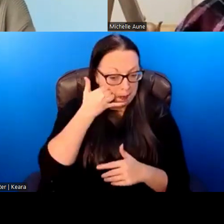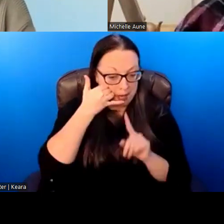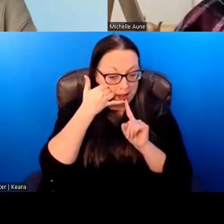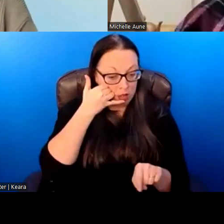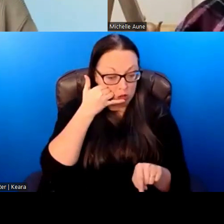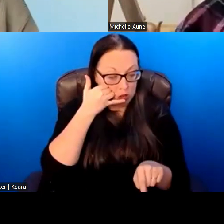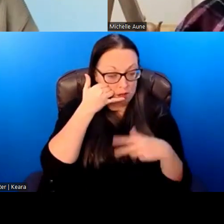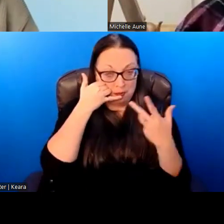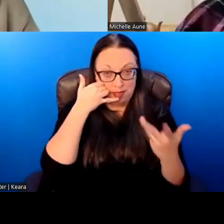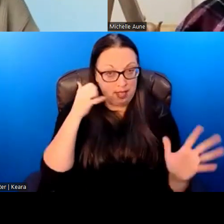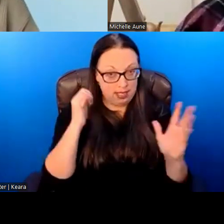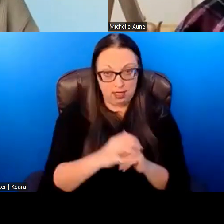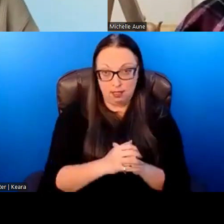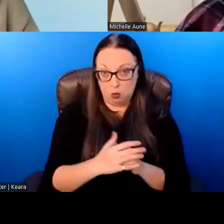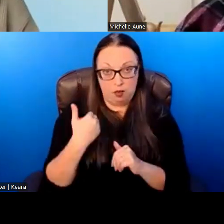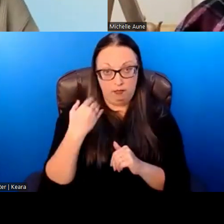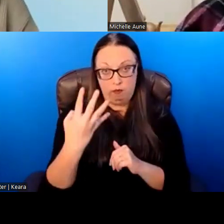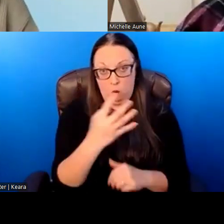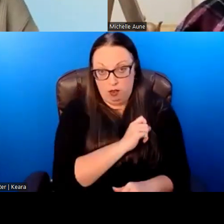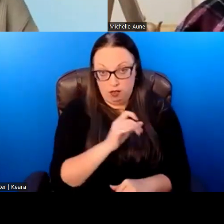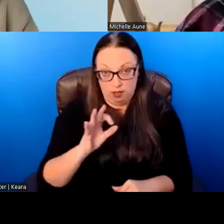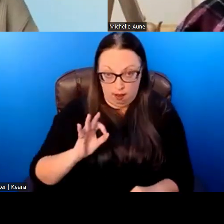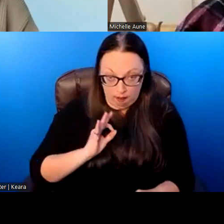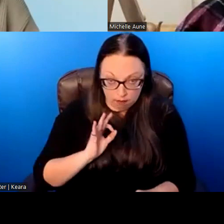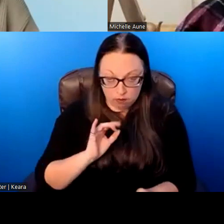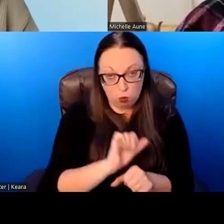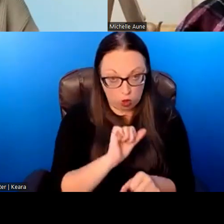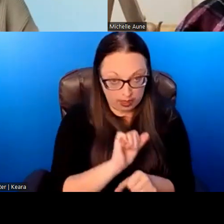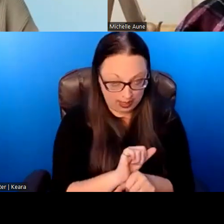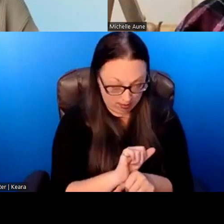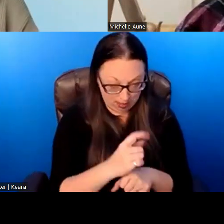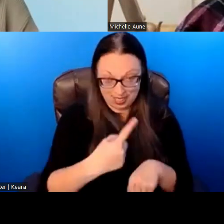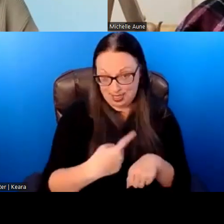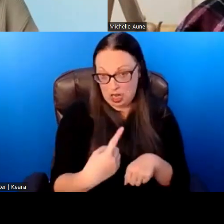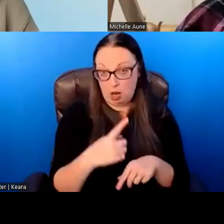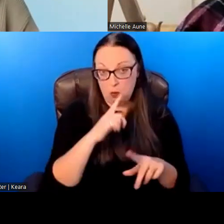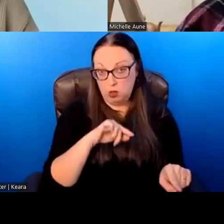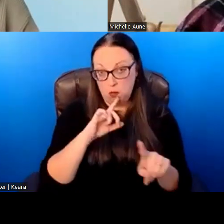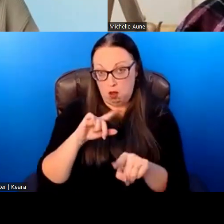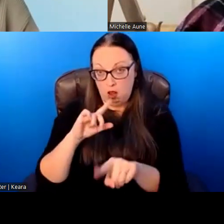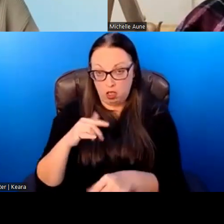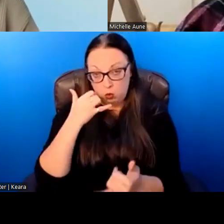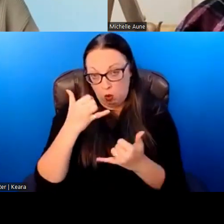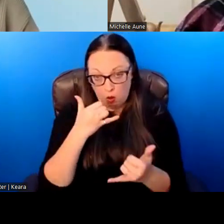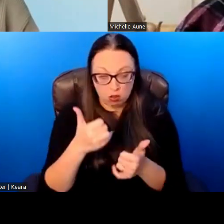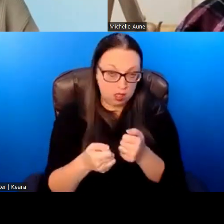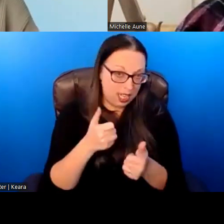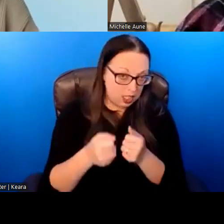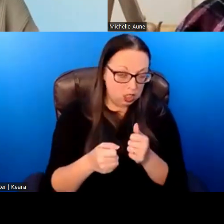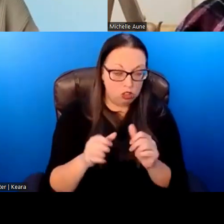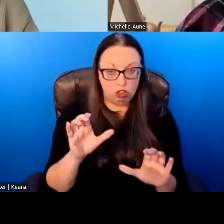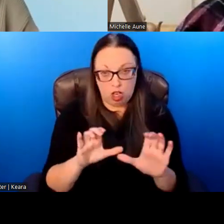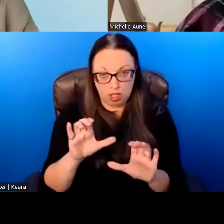we've got 4 staff working at a time, responding to calls or texts or chats, as well